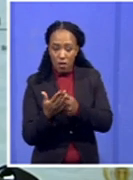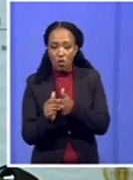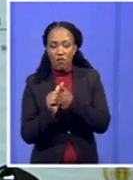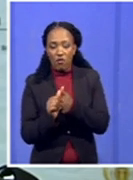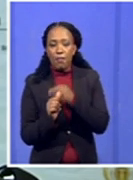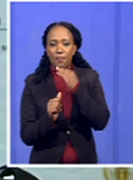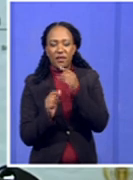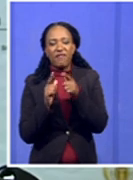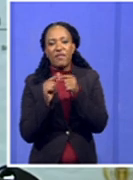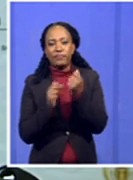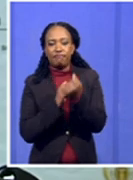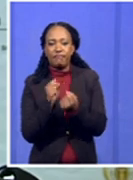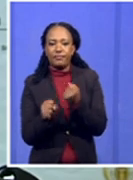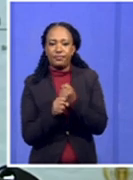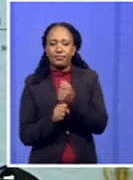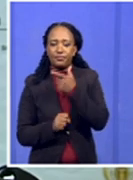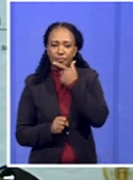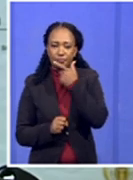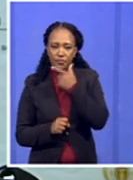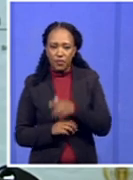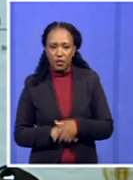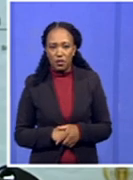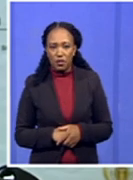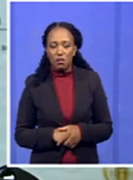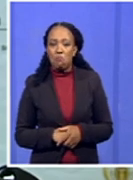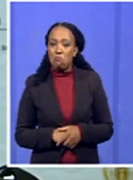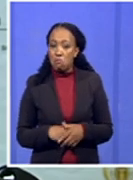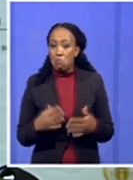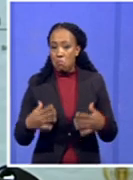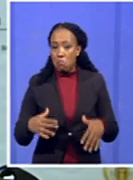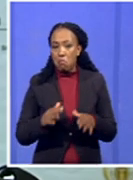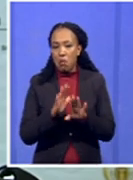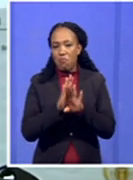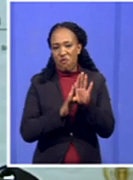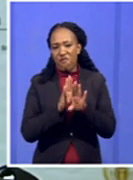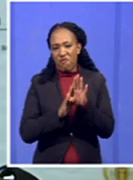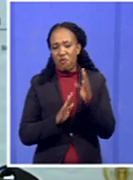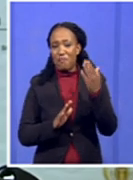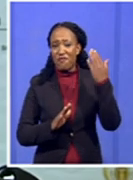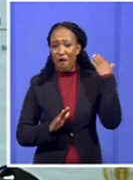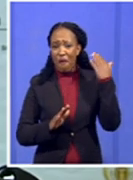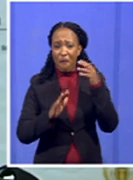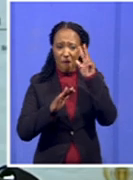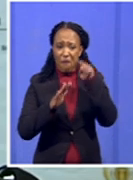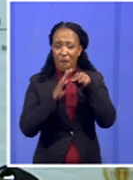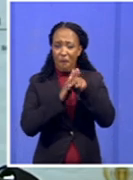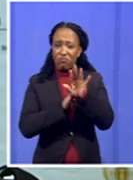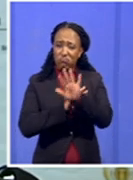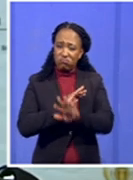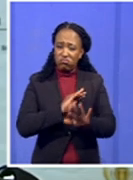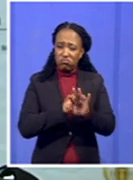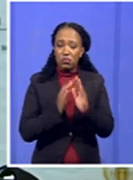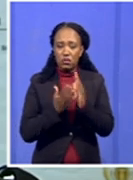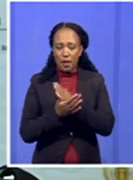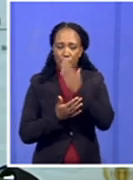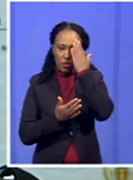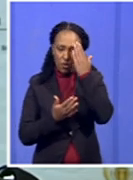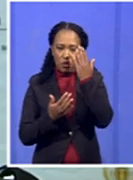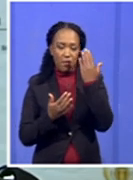December next year, which is a major improvement from the previous projections. As some of you may be aware,